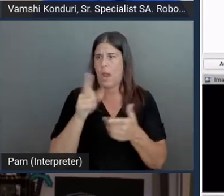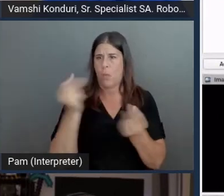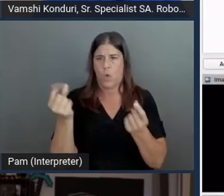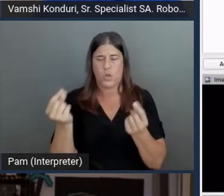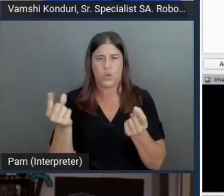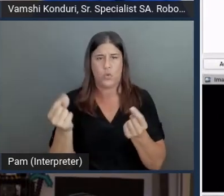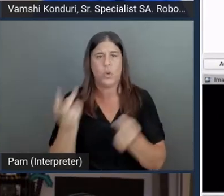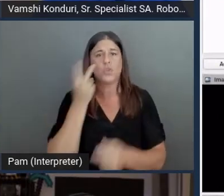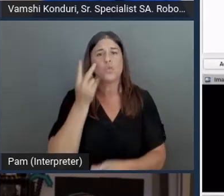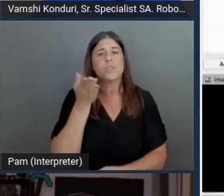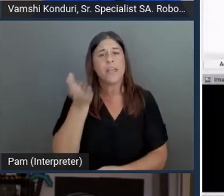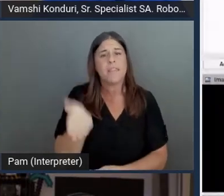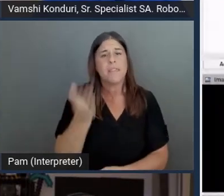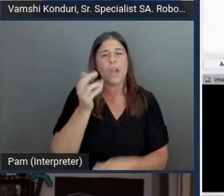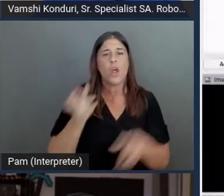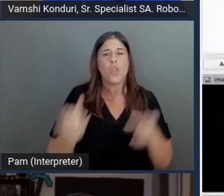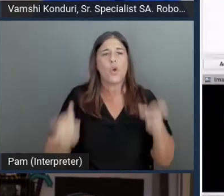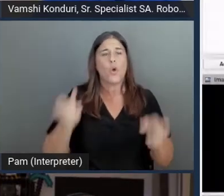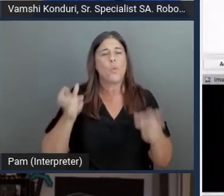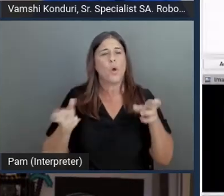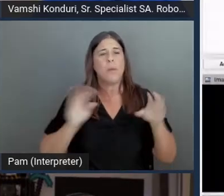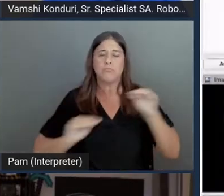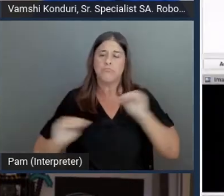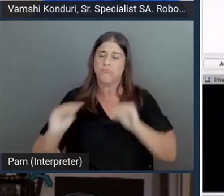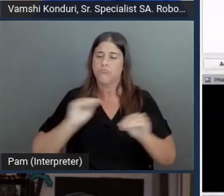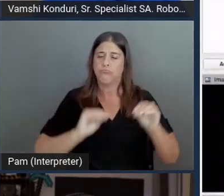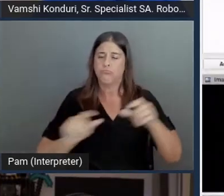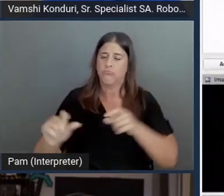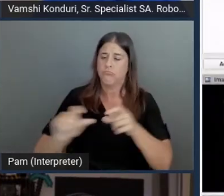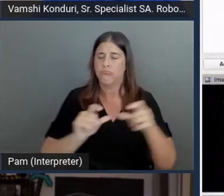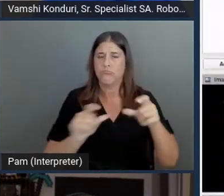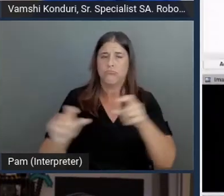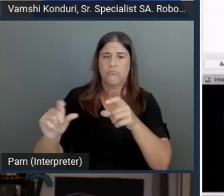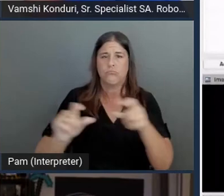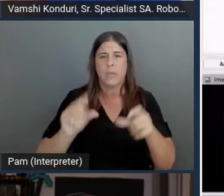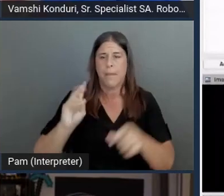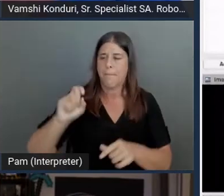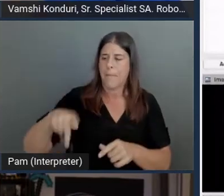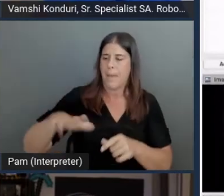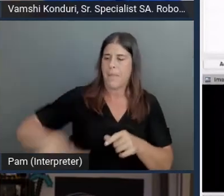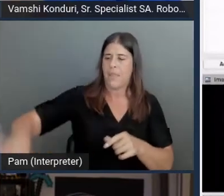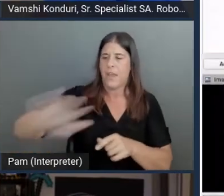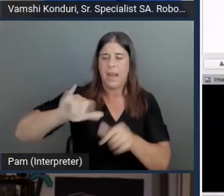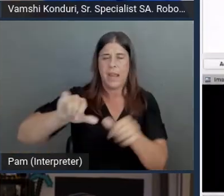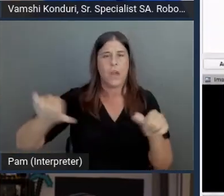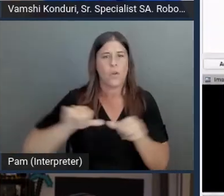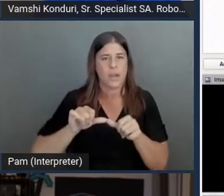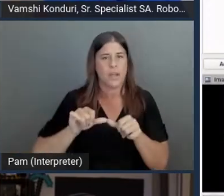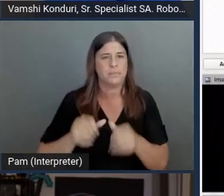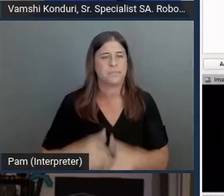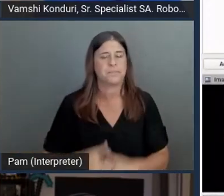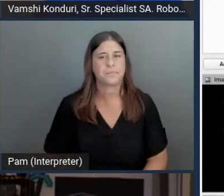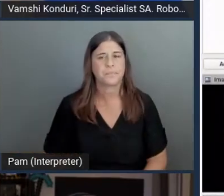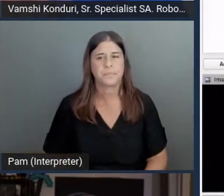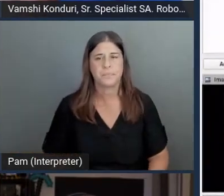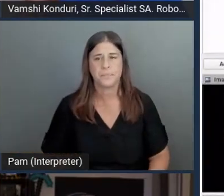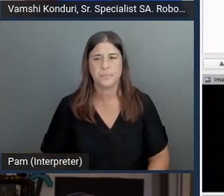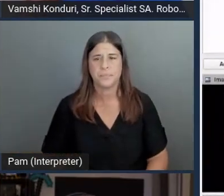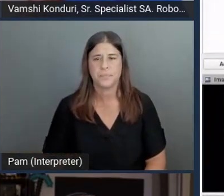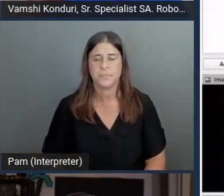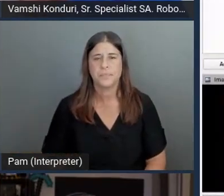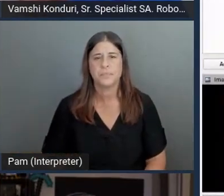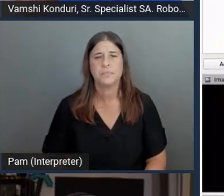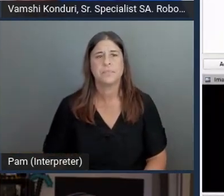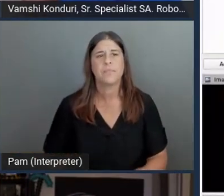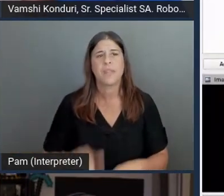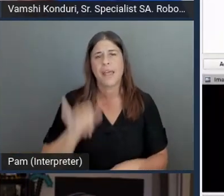here is the robot kind of moving around and mapping that entire area and things of that sort. This one seems